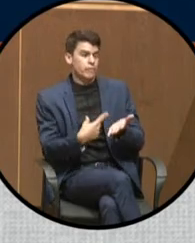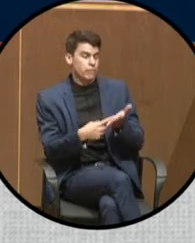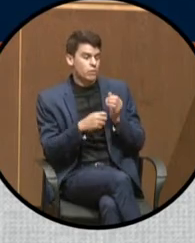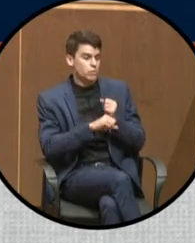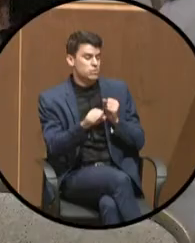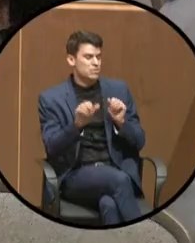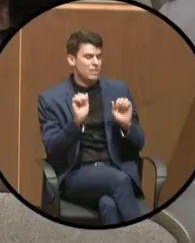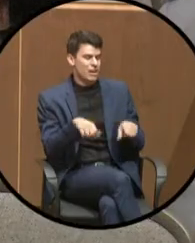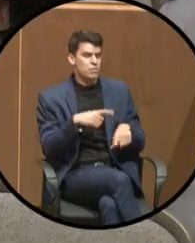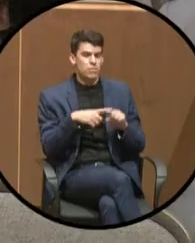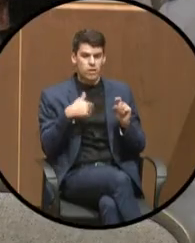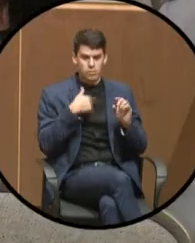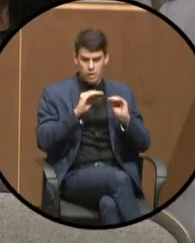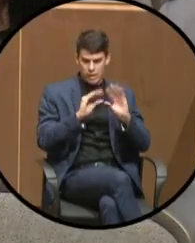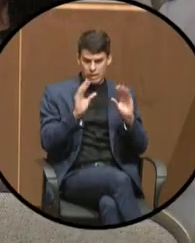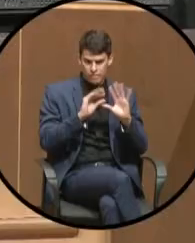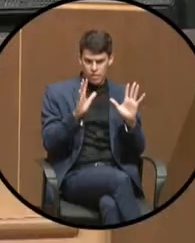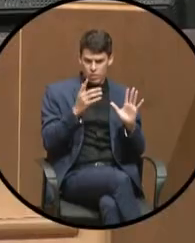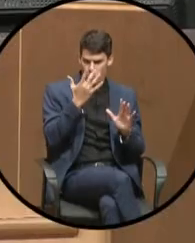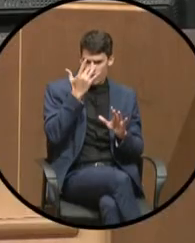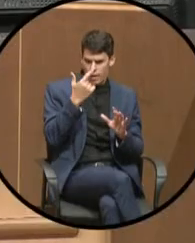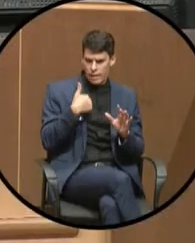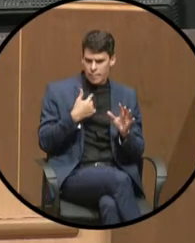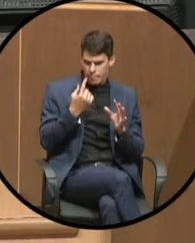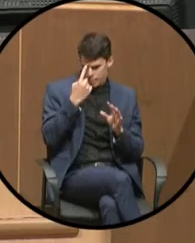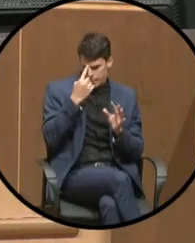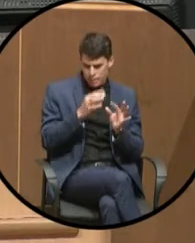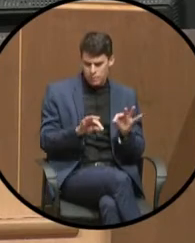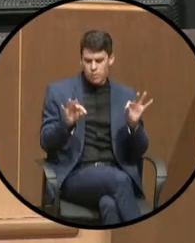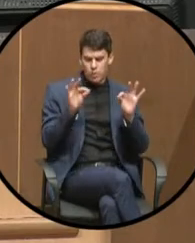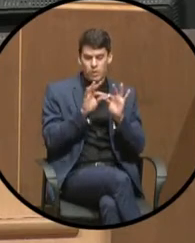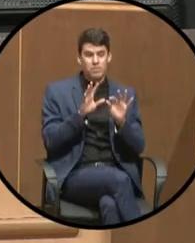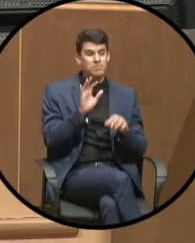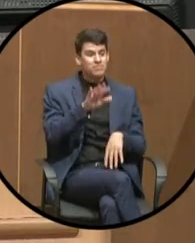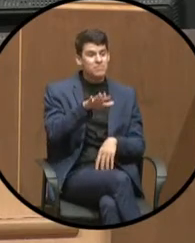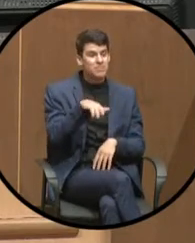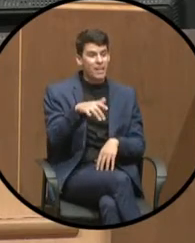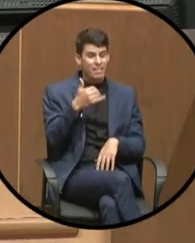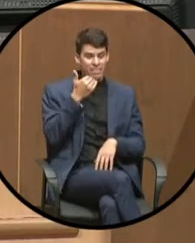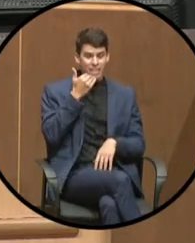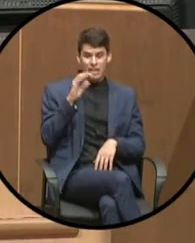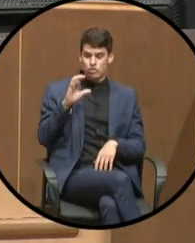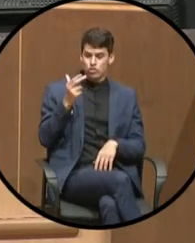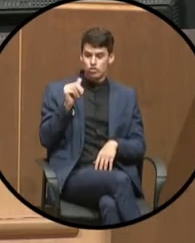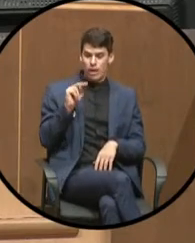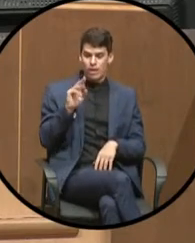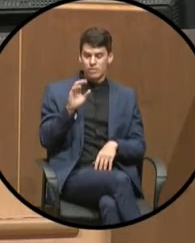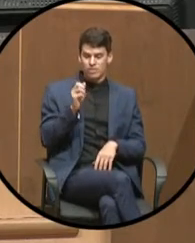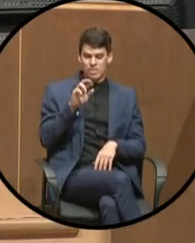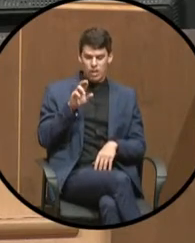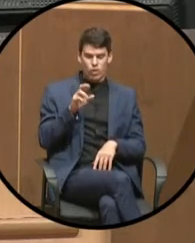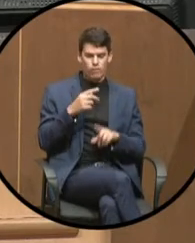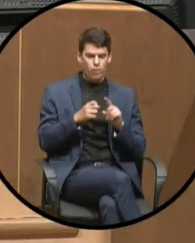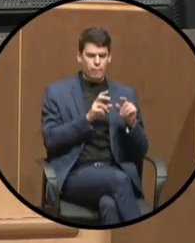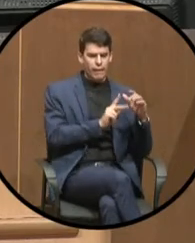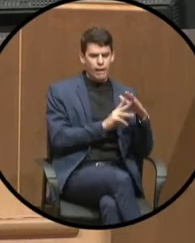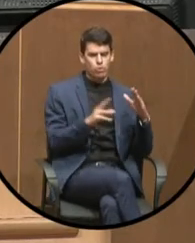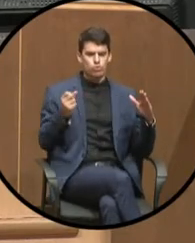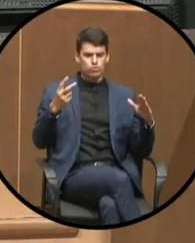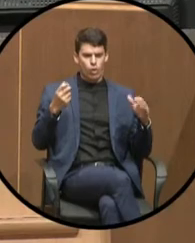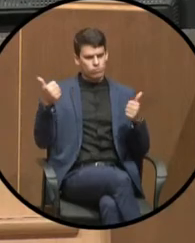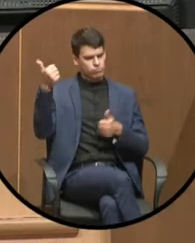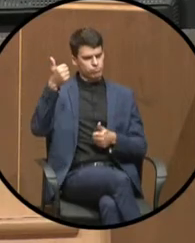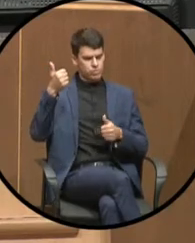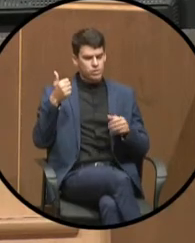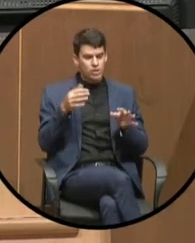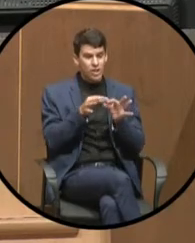one thing I did want to clarify, because I think it's important, the language from the chancellor of K-12 education, he refers